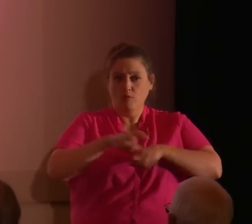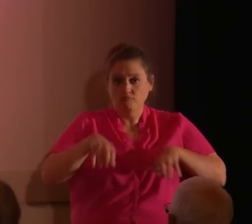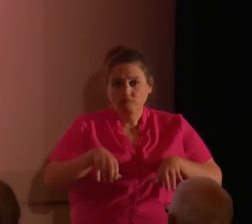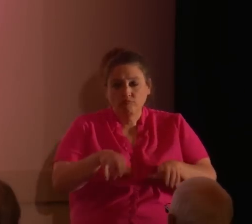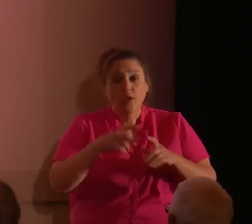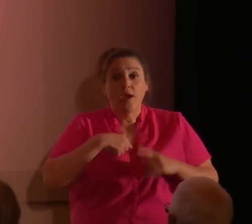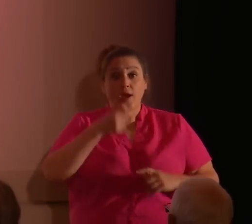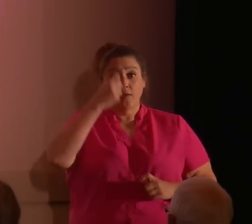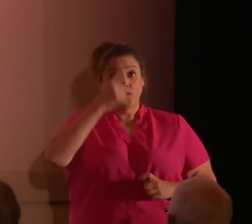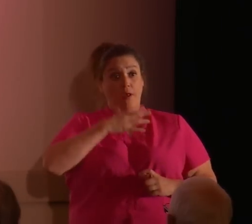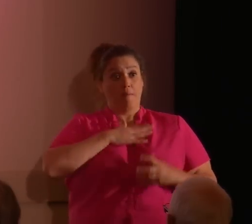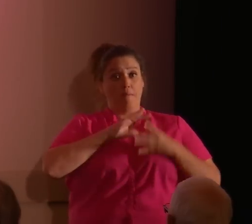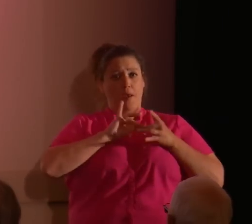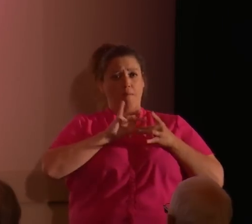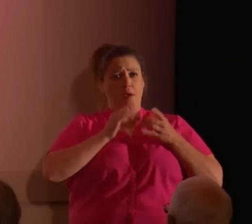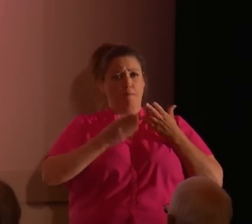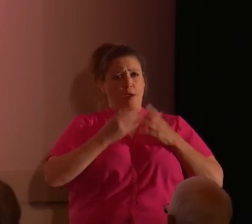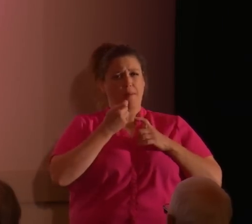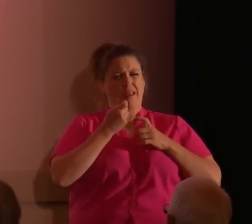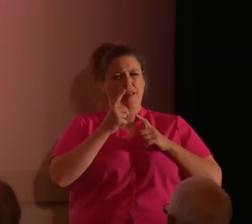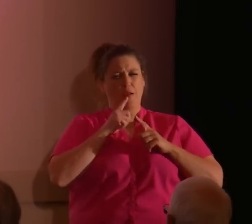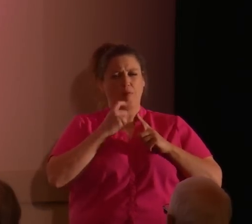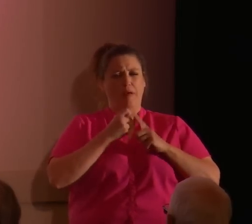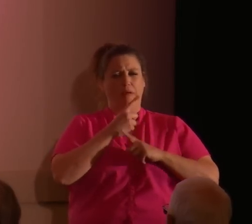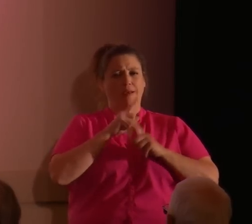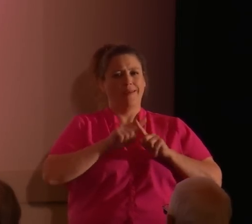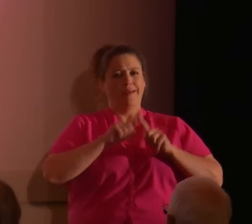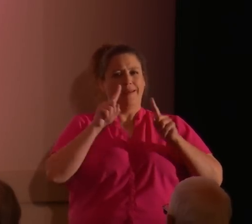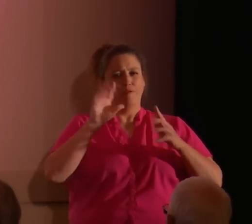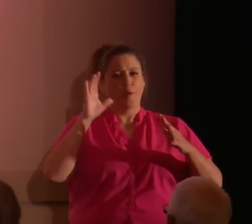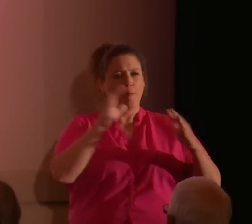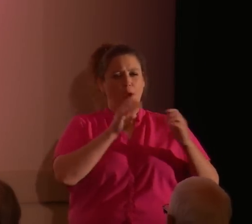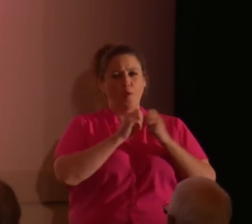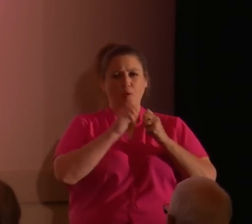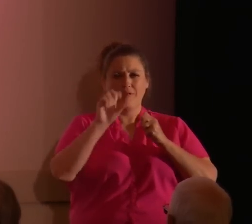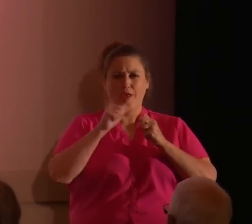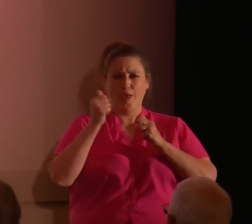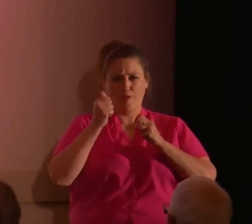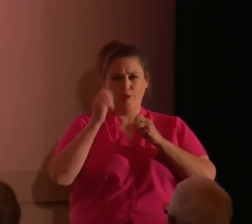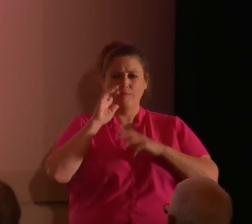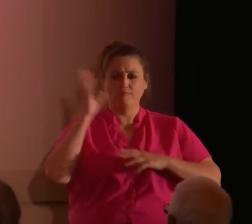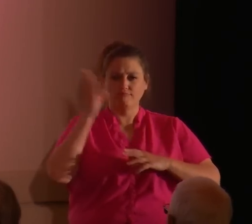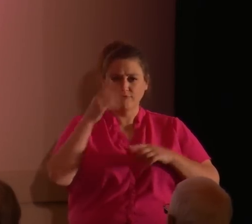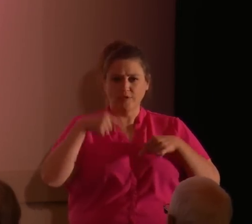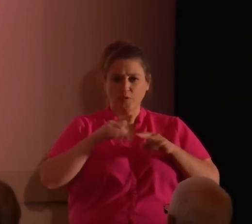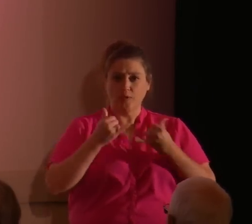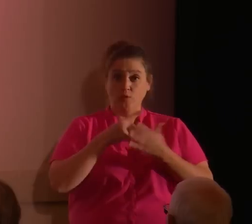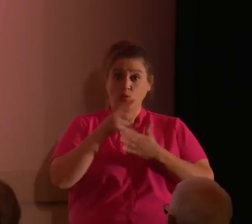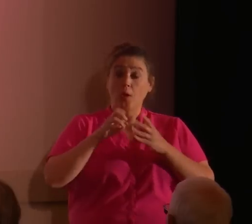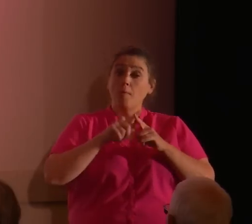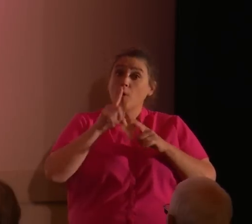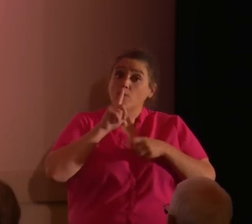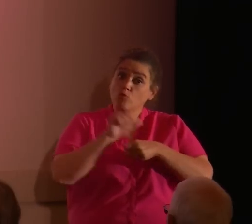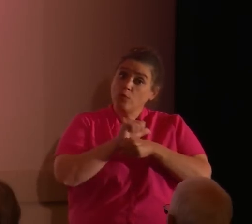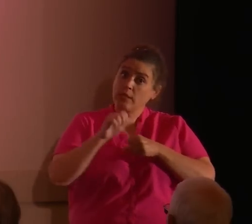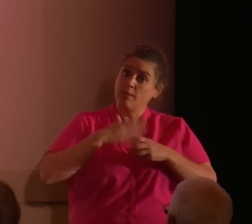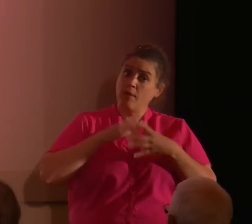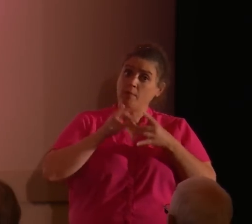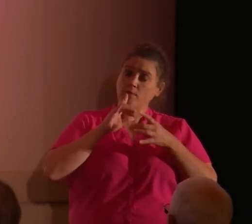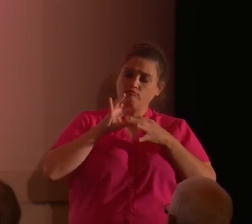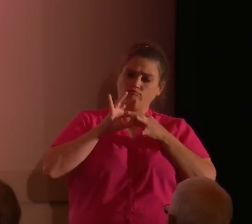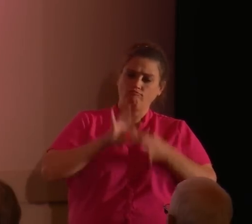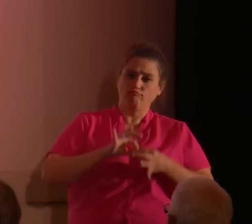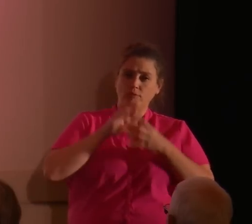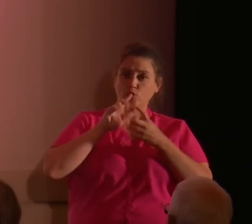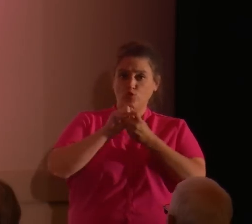understand that my message may be a little bit different than the ones that you'll hear throughout the weekend. But it really is about change. It's about